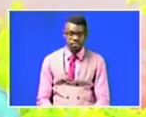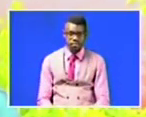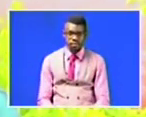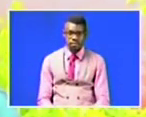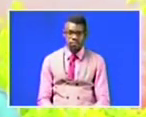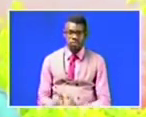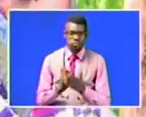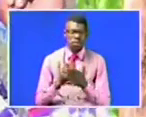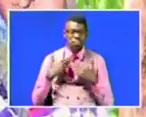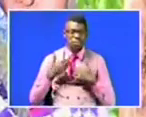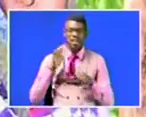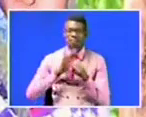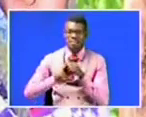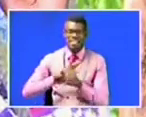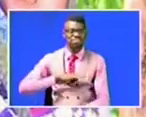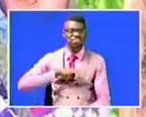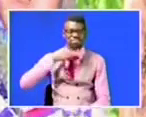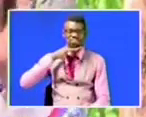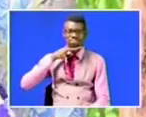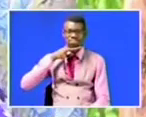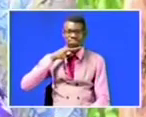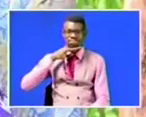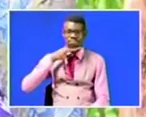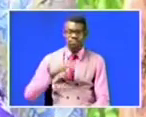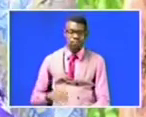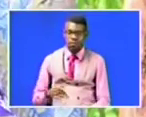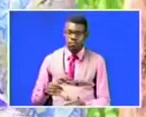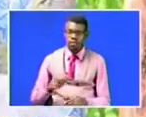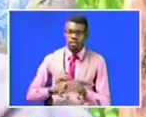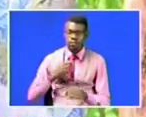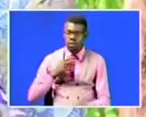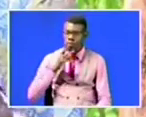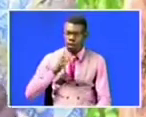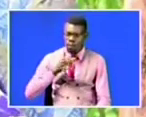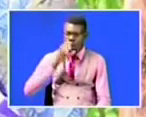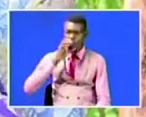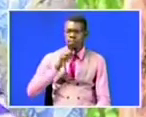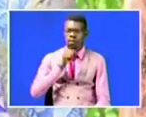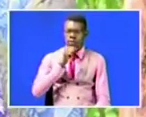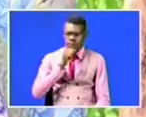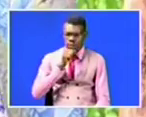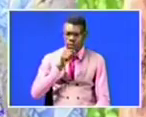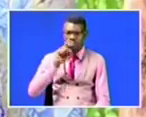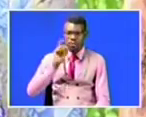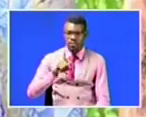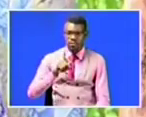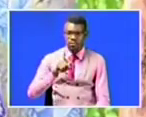we lose so many. Hata nikitaka kunywa maji ifaye na goa